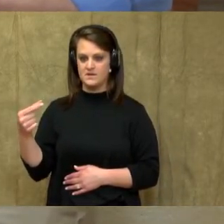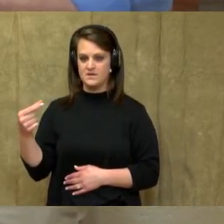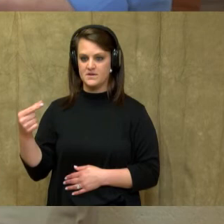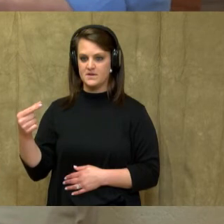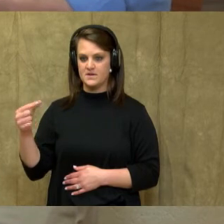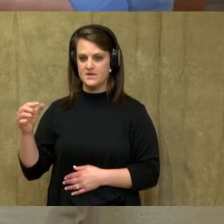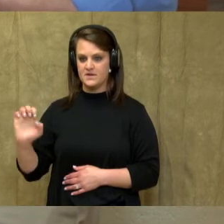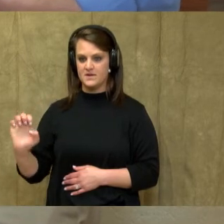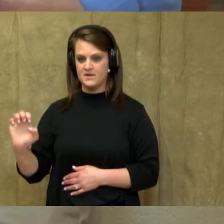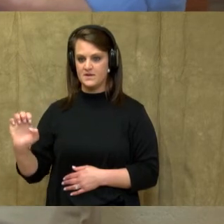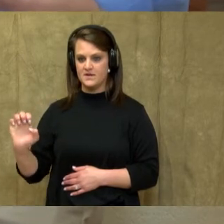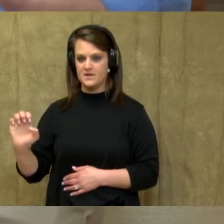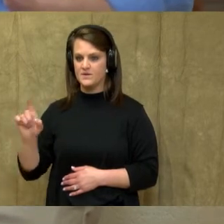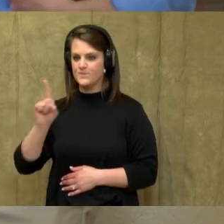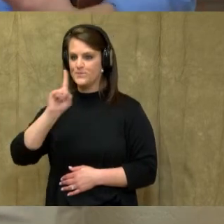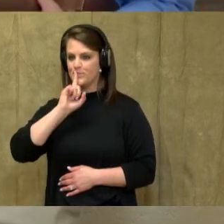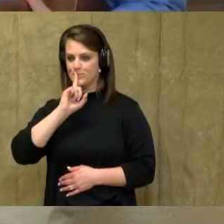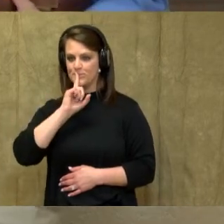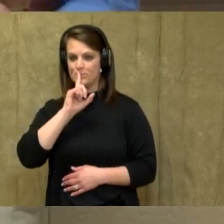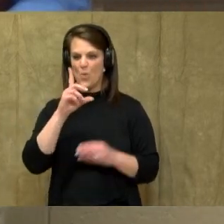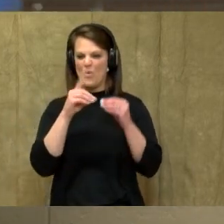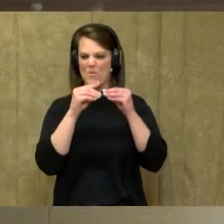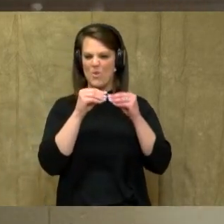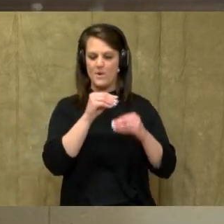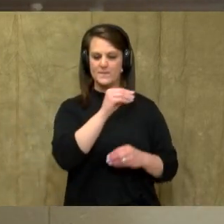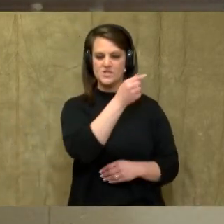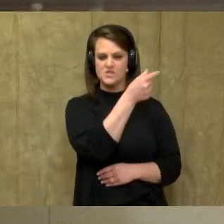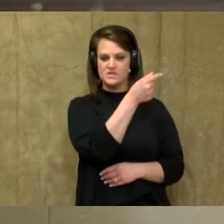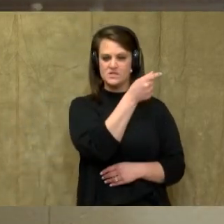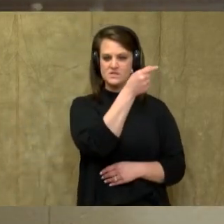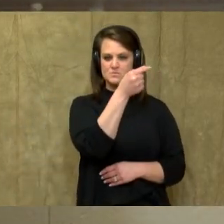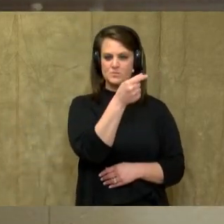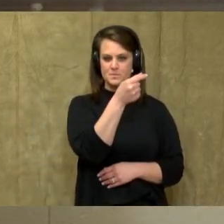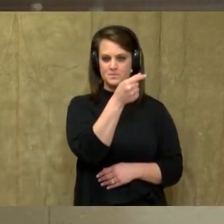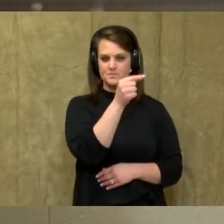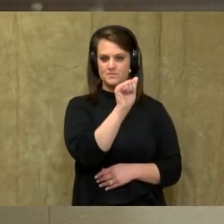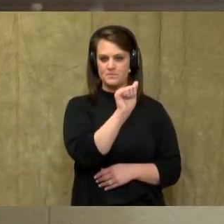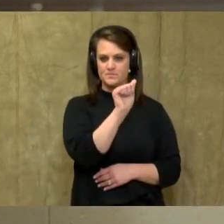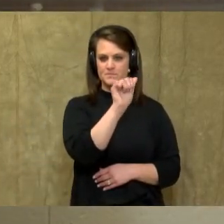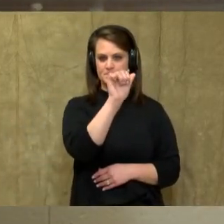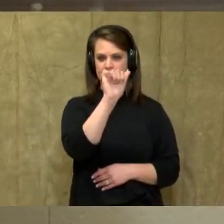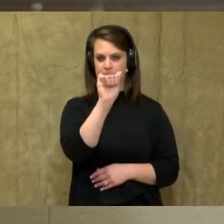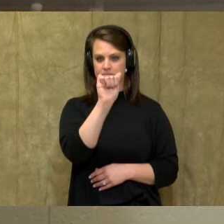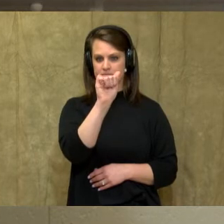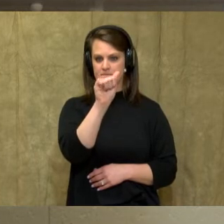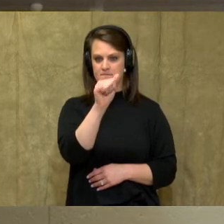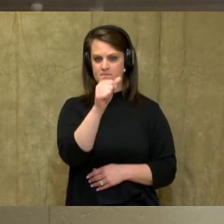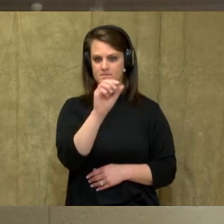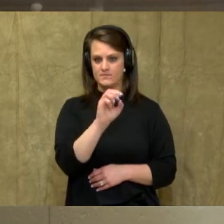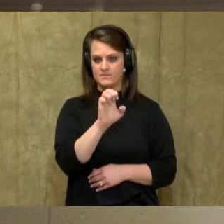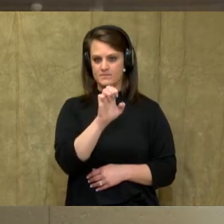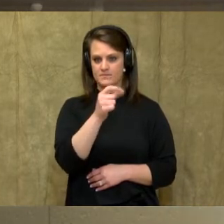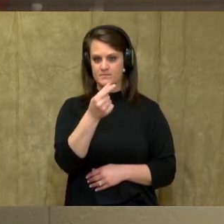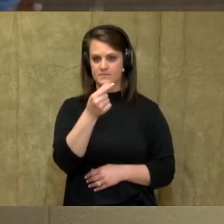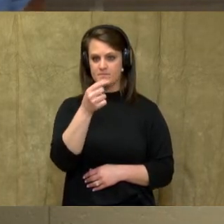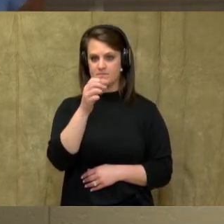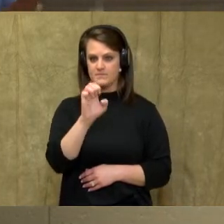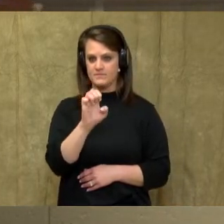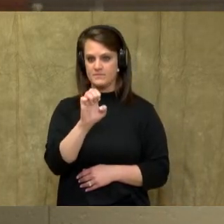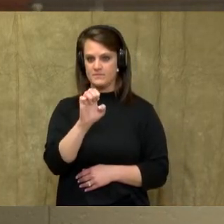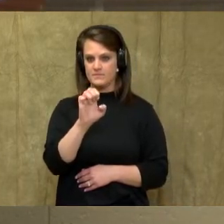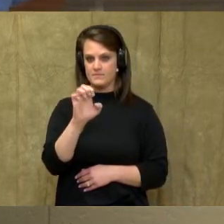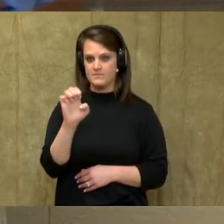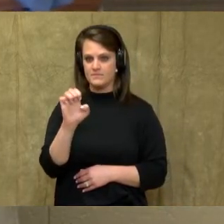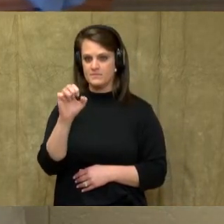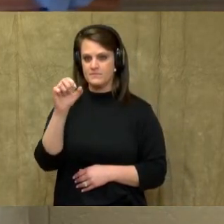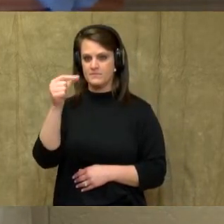G, E. One more time. G, G, A, G, G,